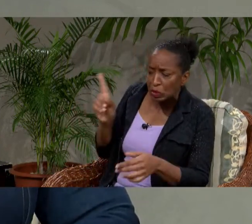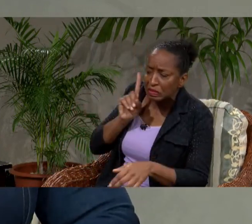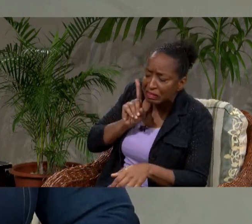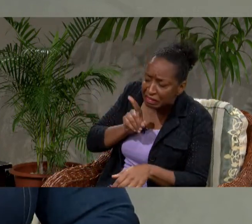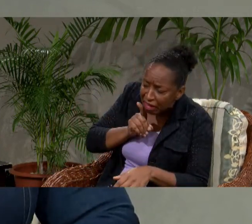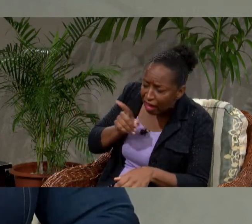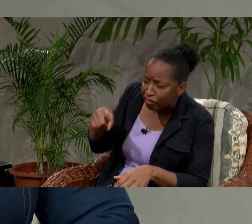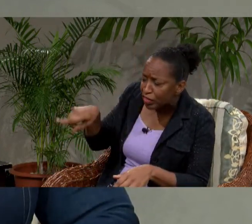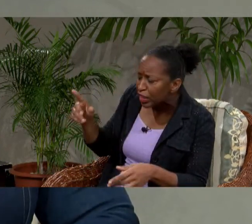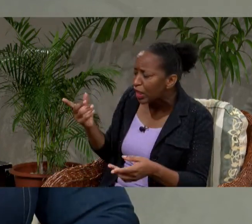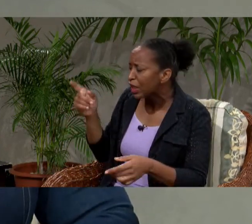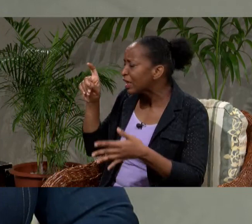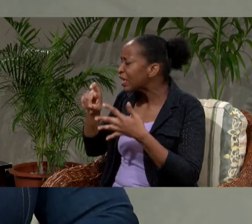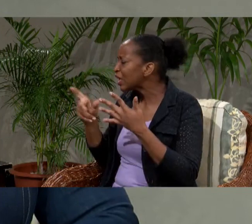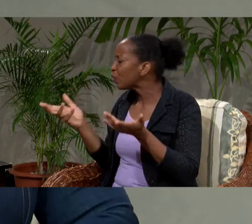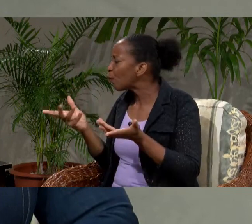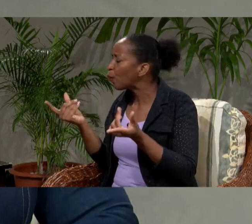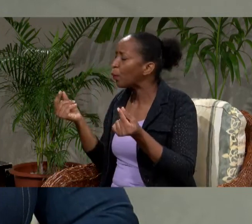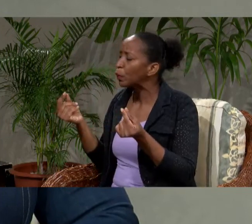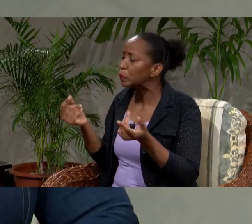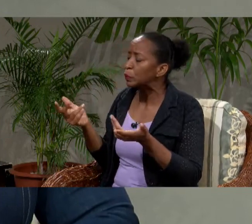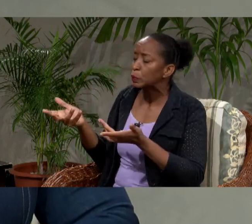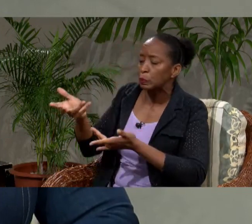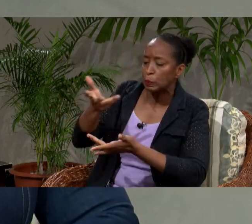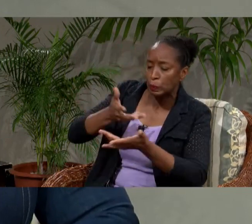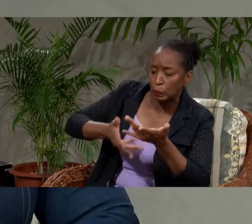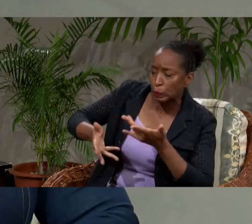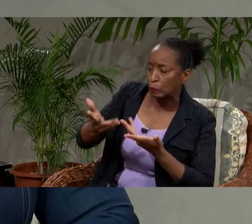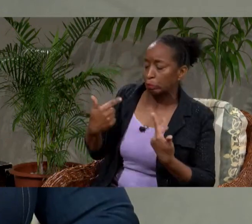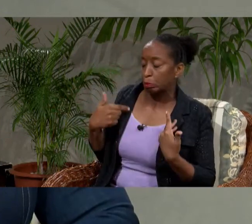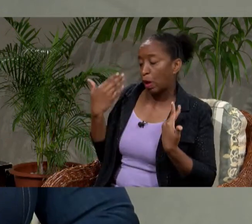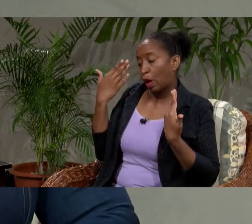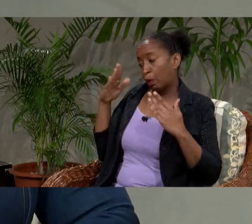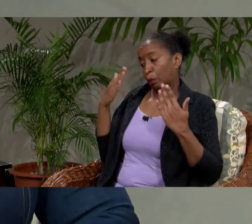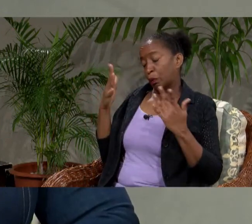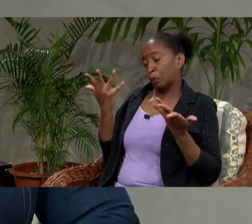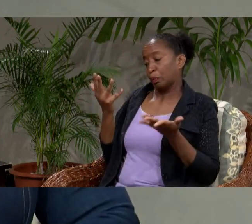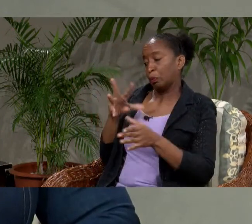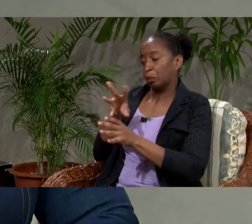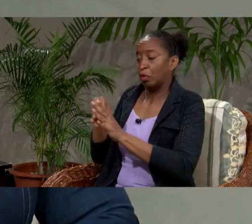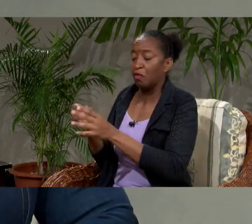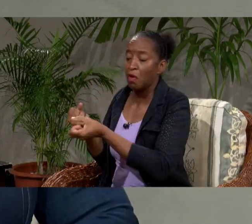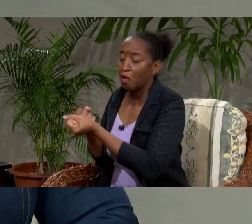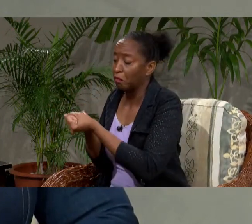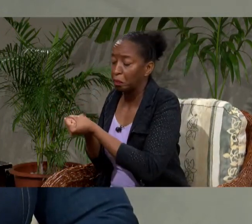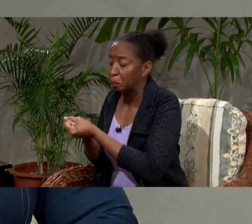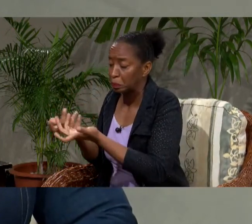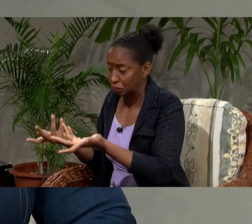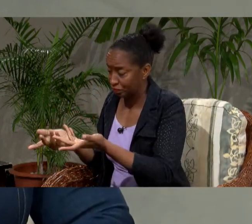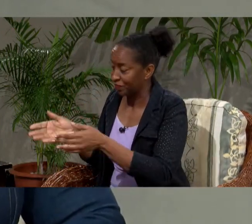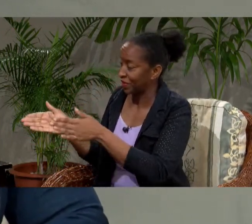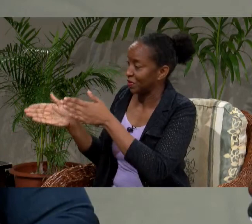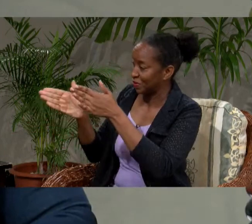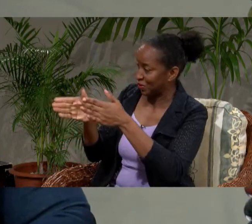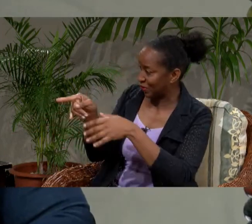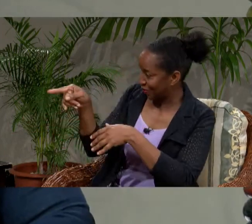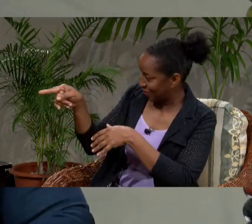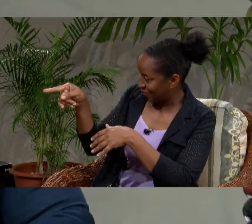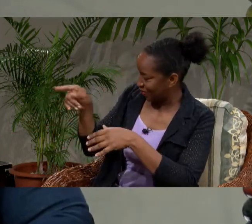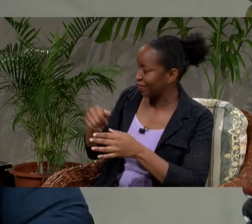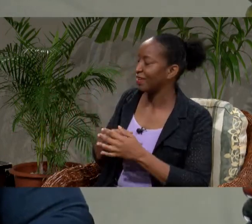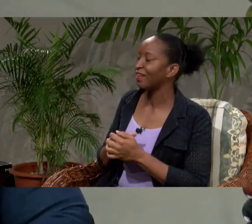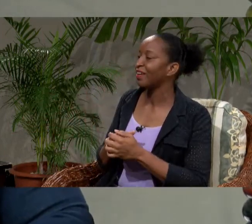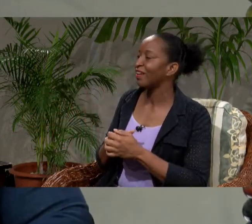it is you need. And most certainly people can't determine what you need. So with that said, Christina, talk to me about some of the many